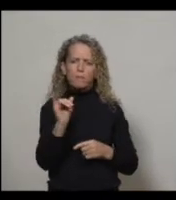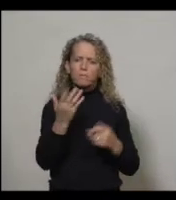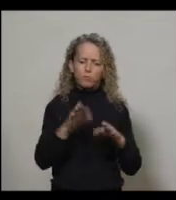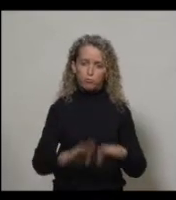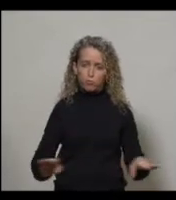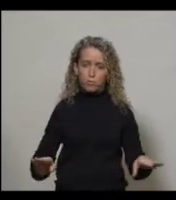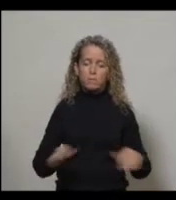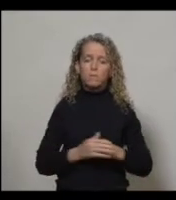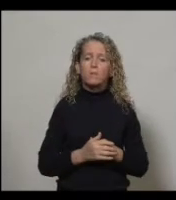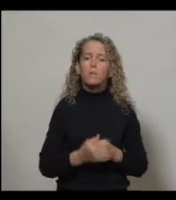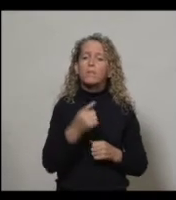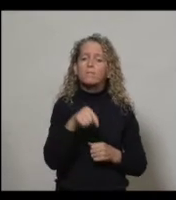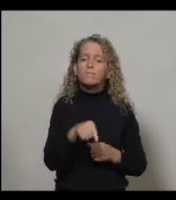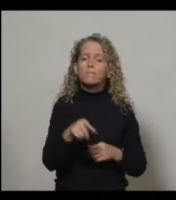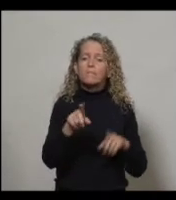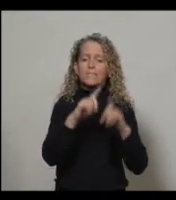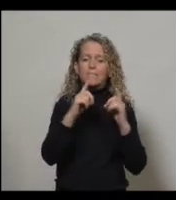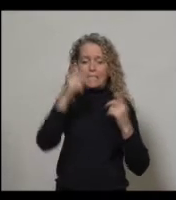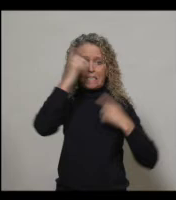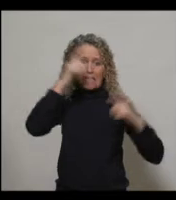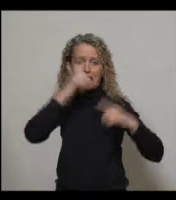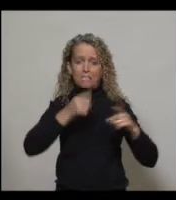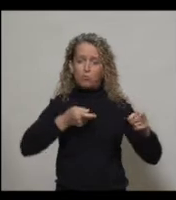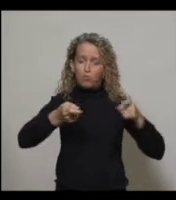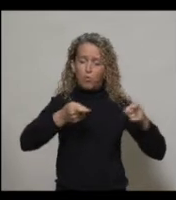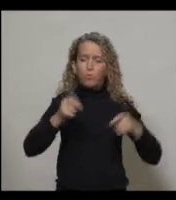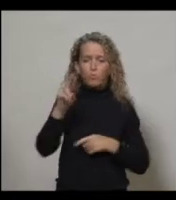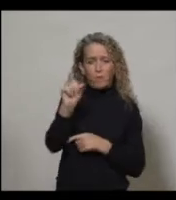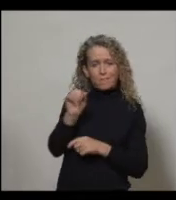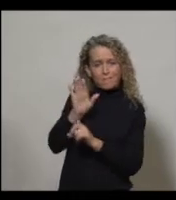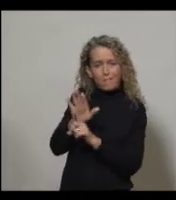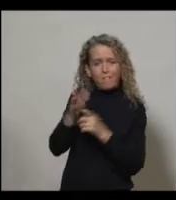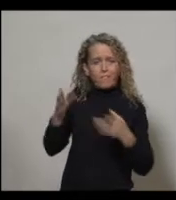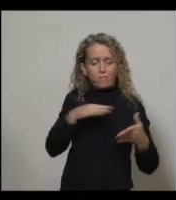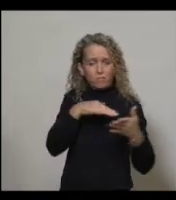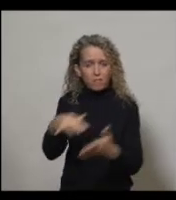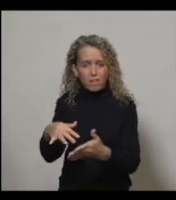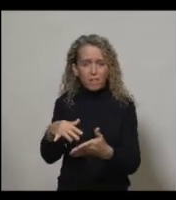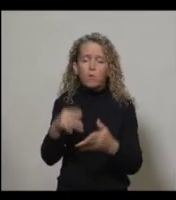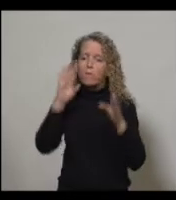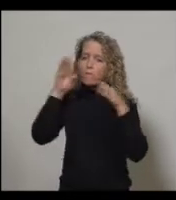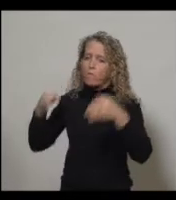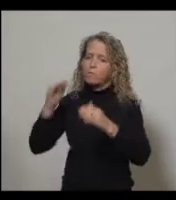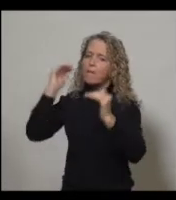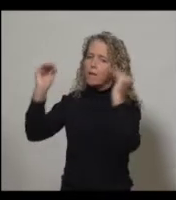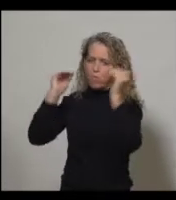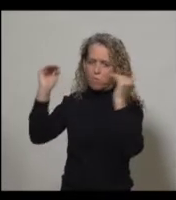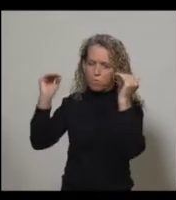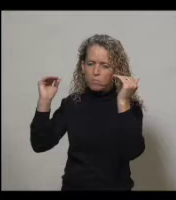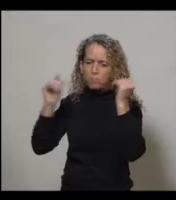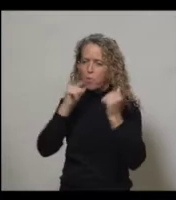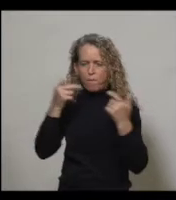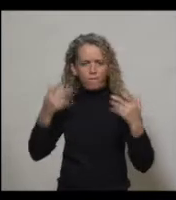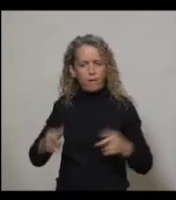study done by the Center for Disease Control and Kaiser Permanente in the United States. So they did look at adults that had experienced